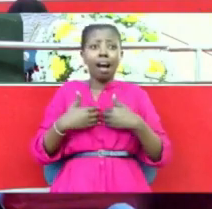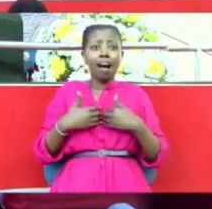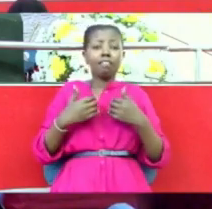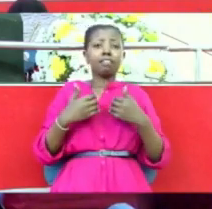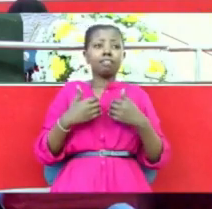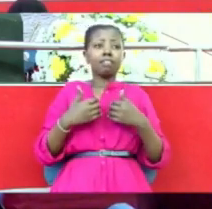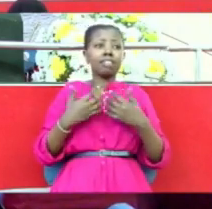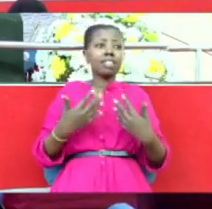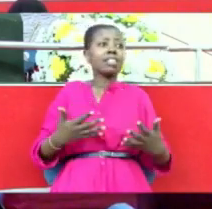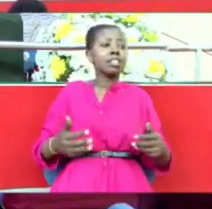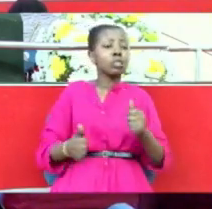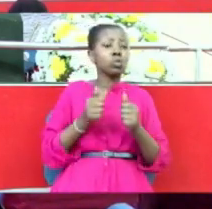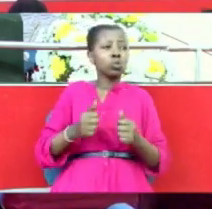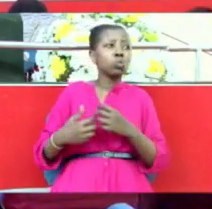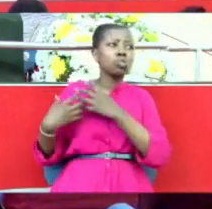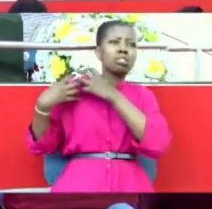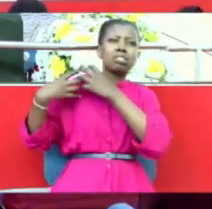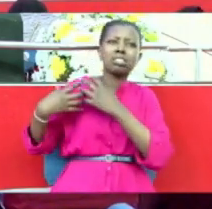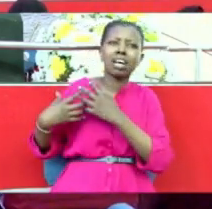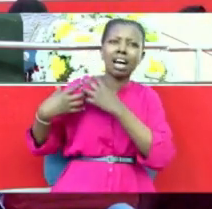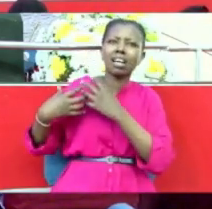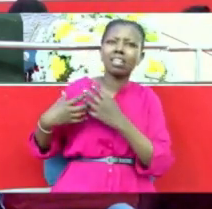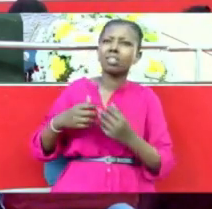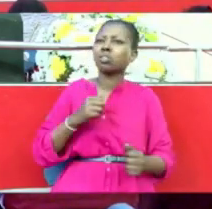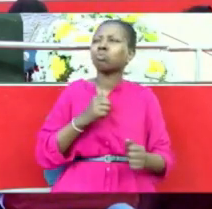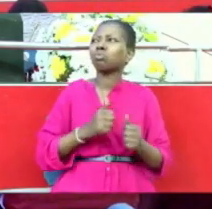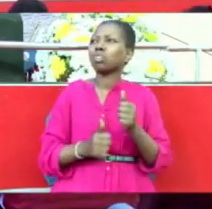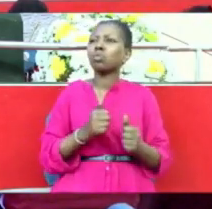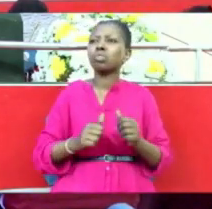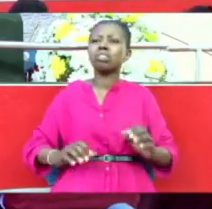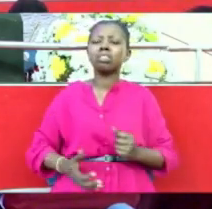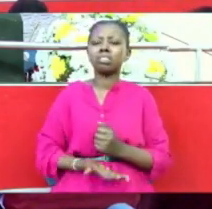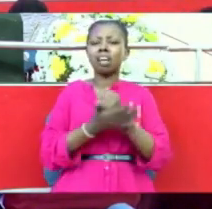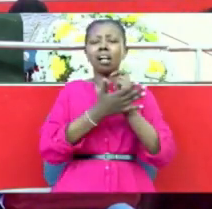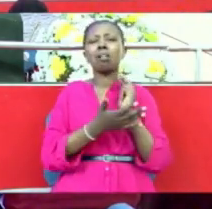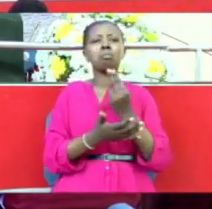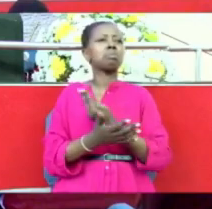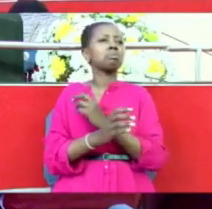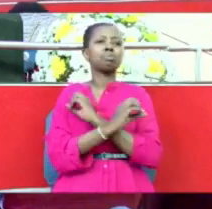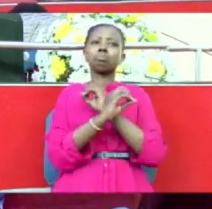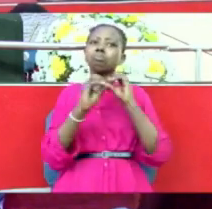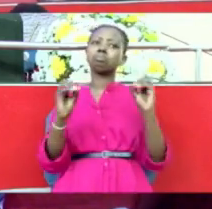carry. Hivyo pana mambo ambayo which cannot help us. Ambayo hatusaidii.